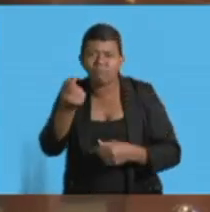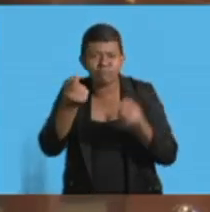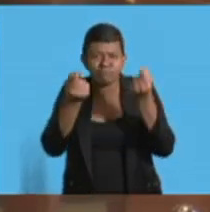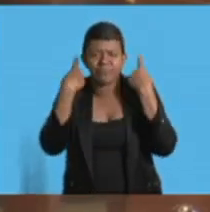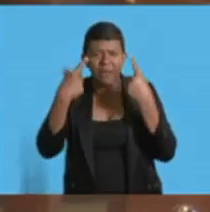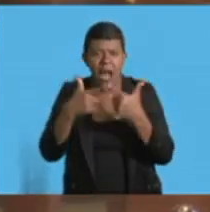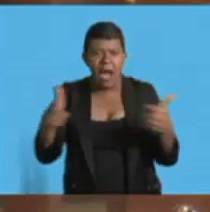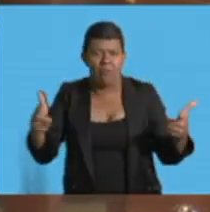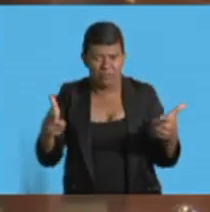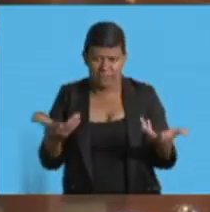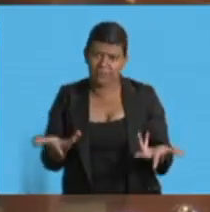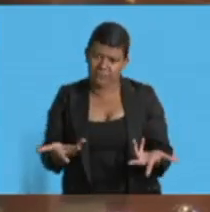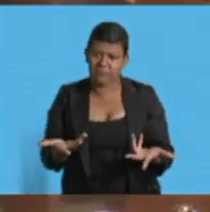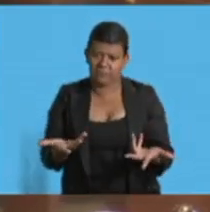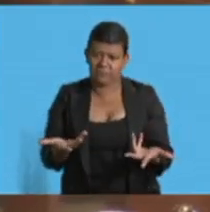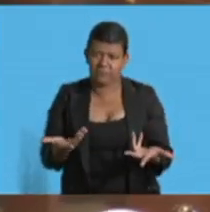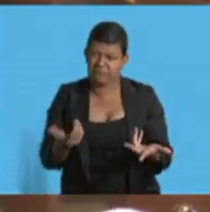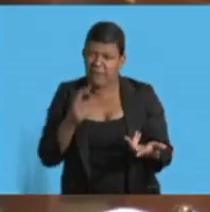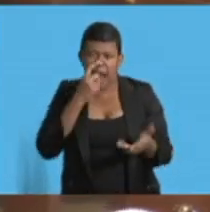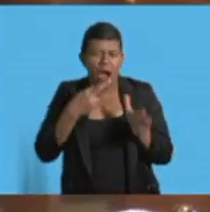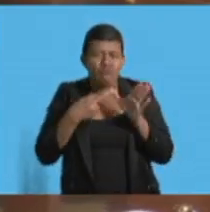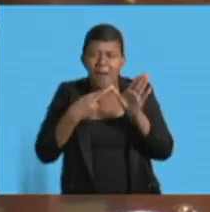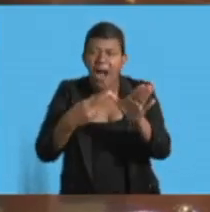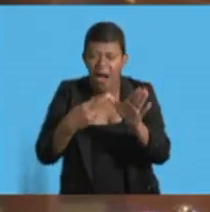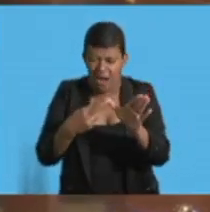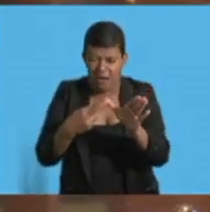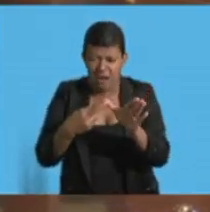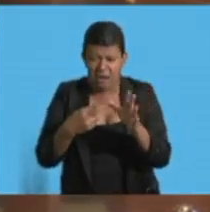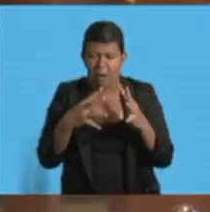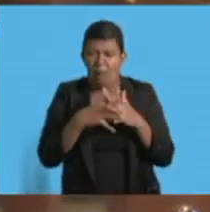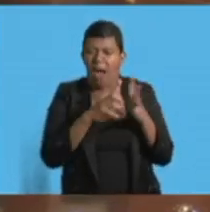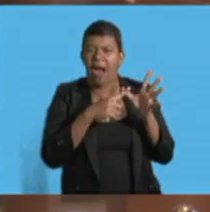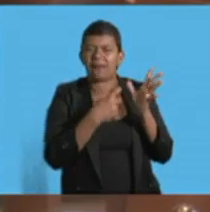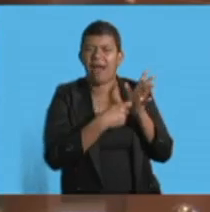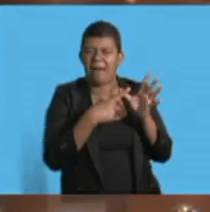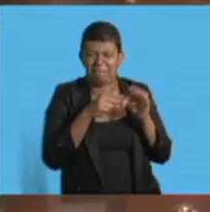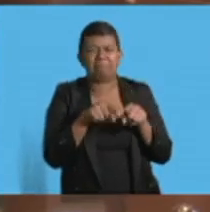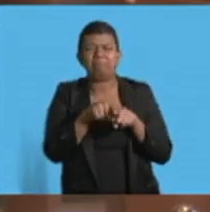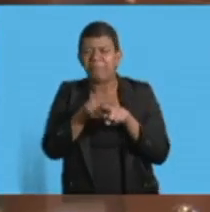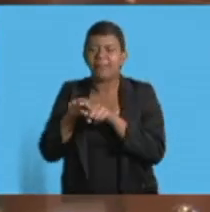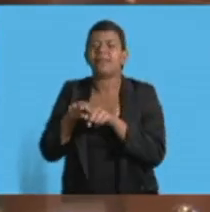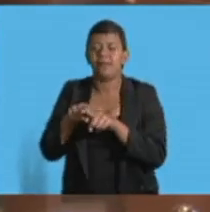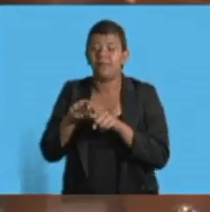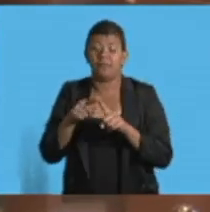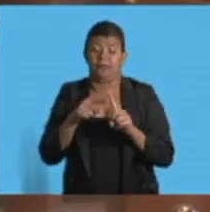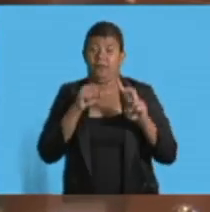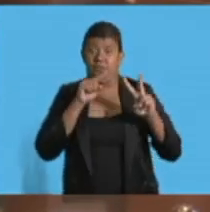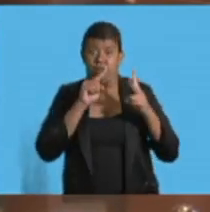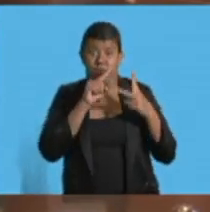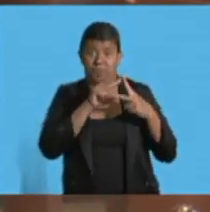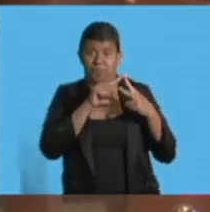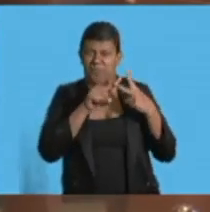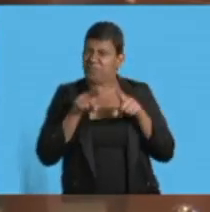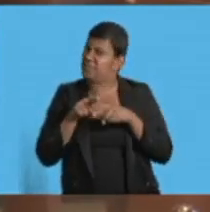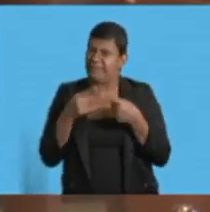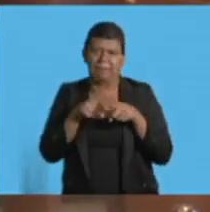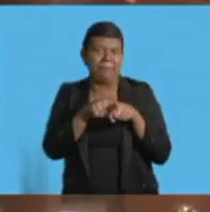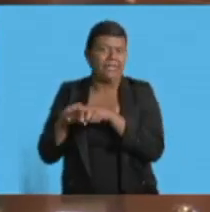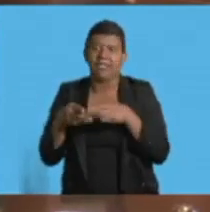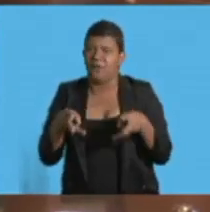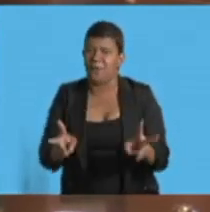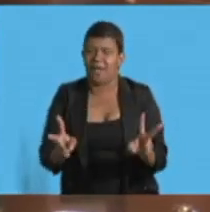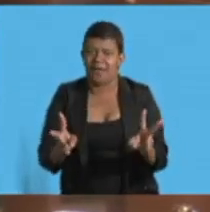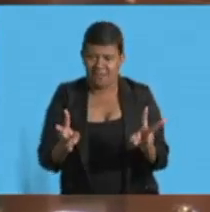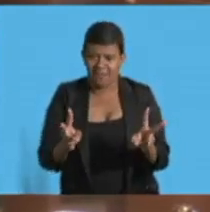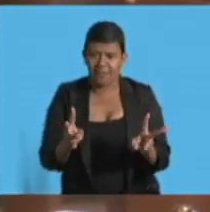The response warai, it can be said in two ways. First, it can be a snapshot and quick